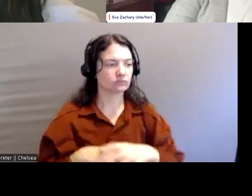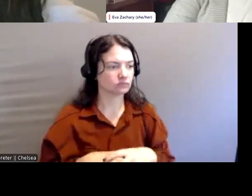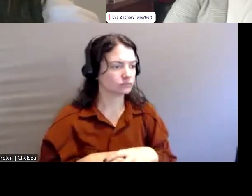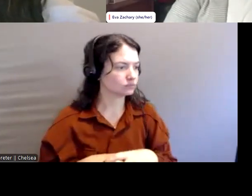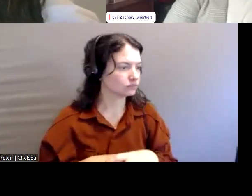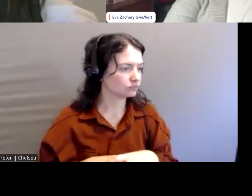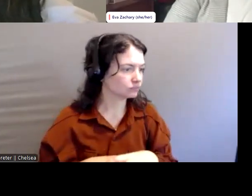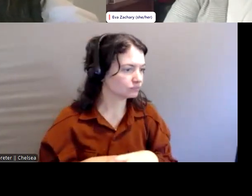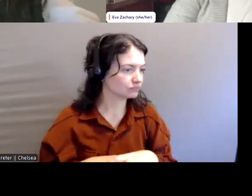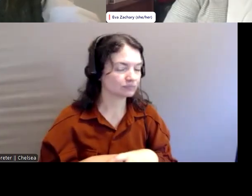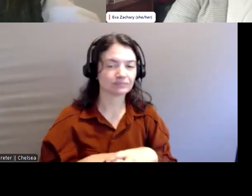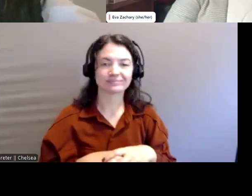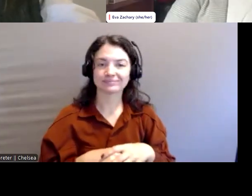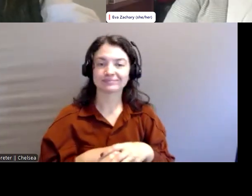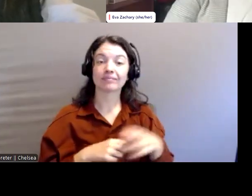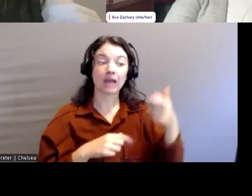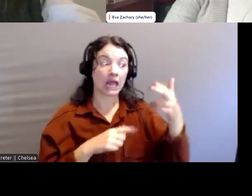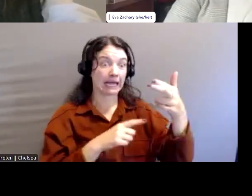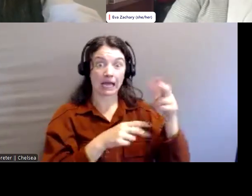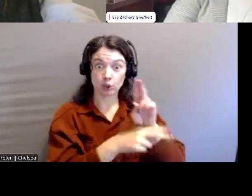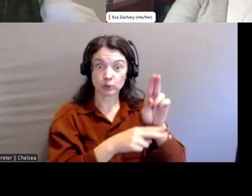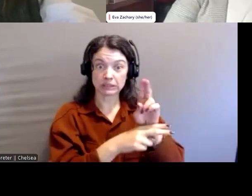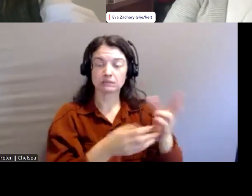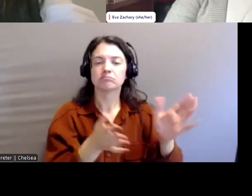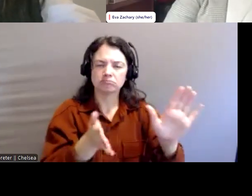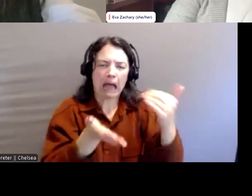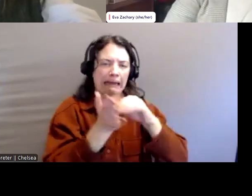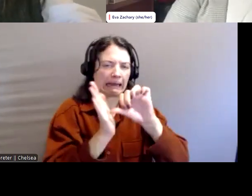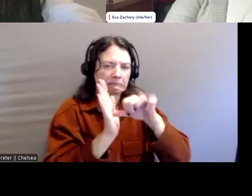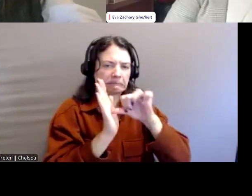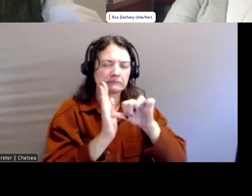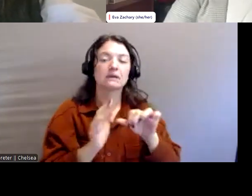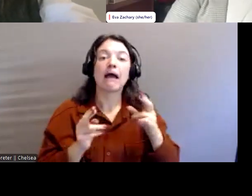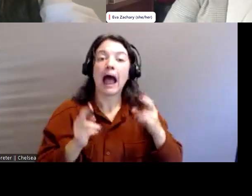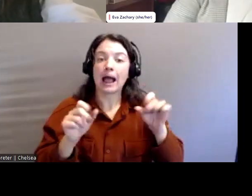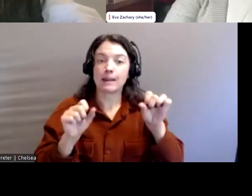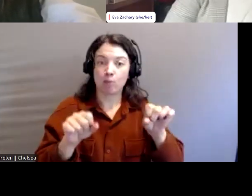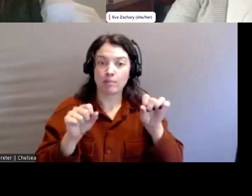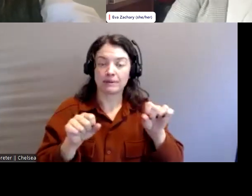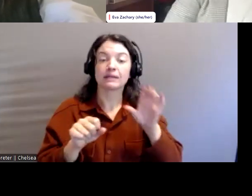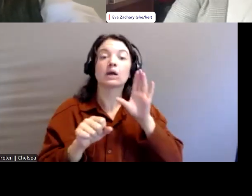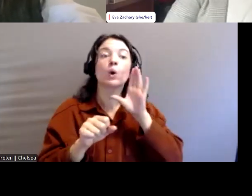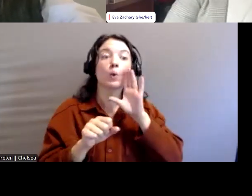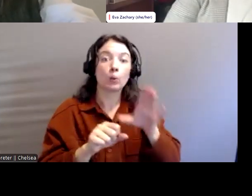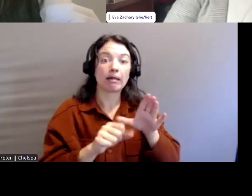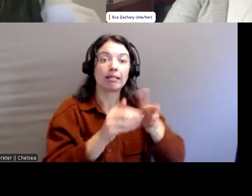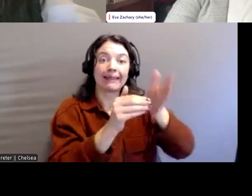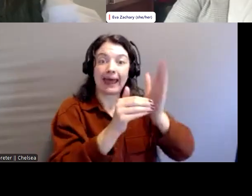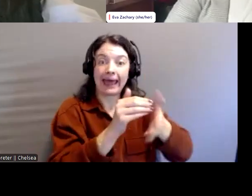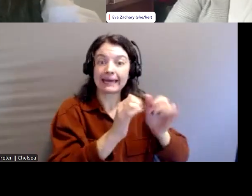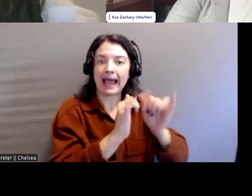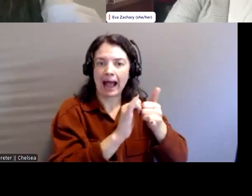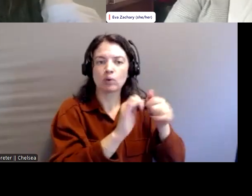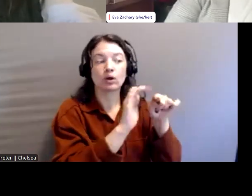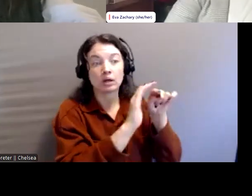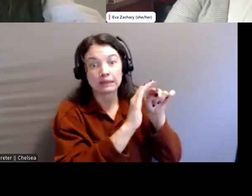And when firearms are used, again, there's a higher probability that it will likely end in a domestic suicide